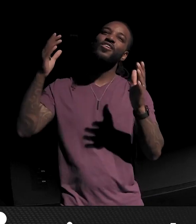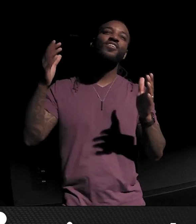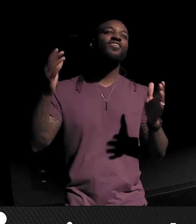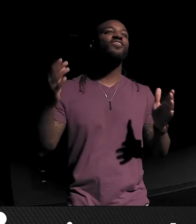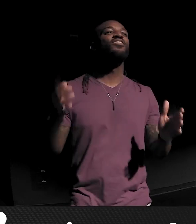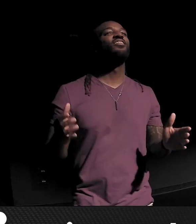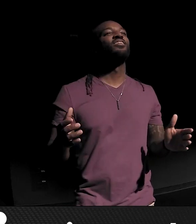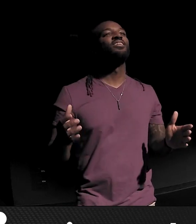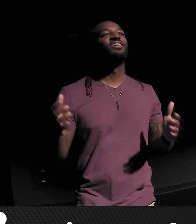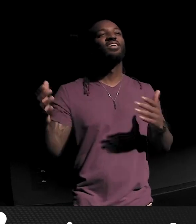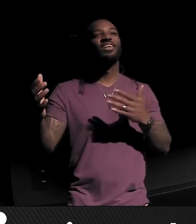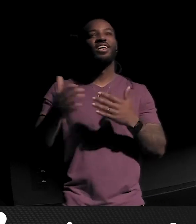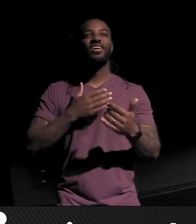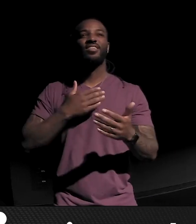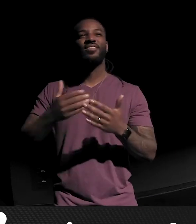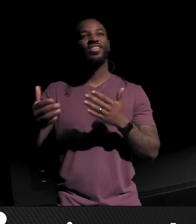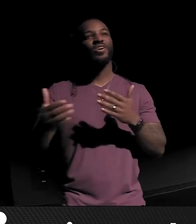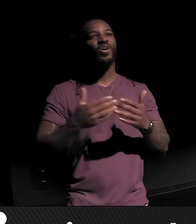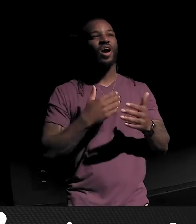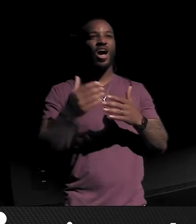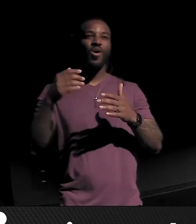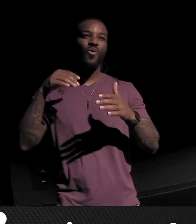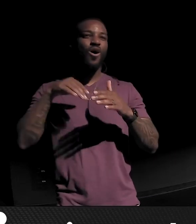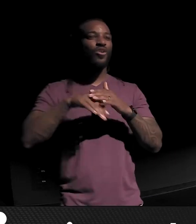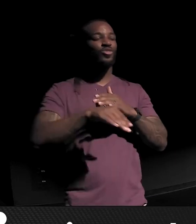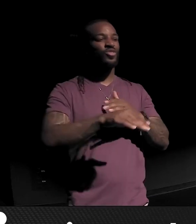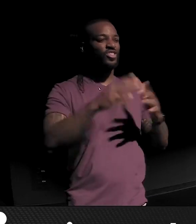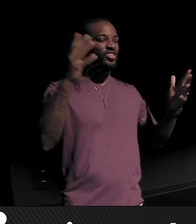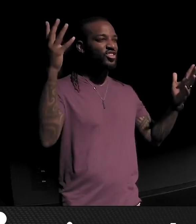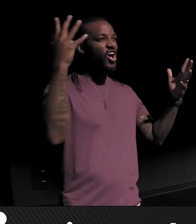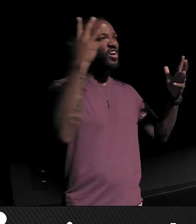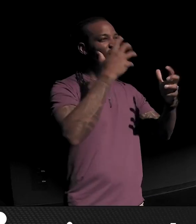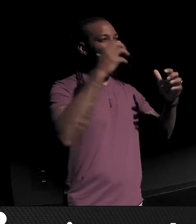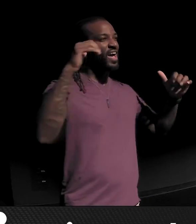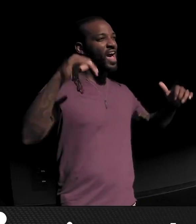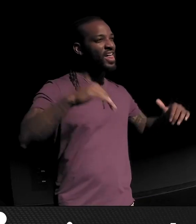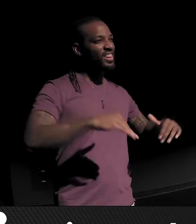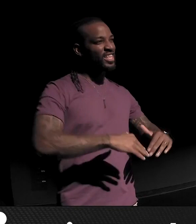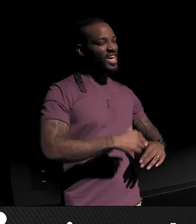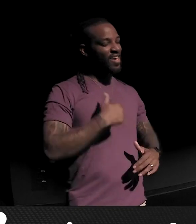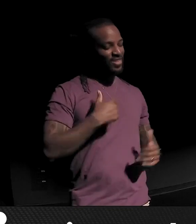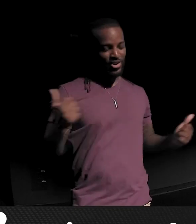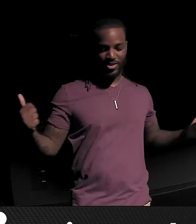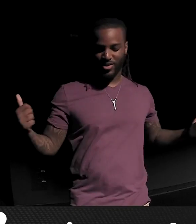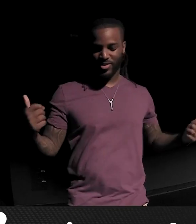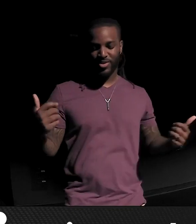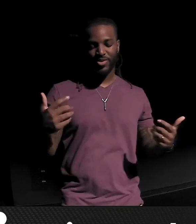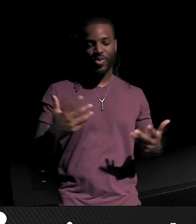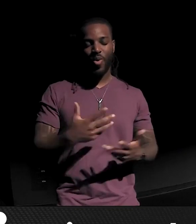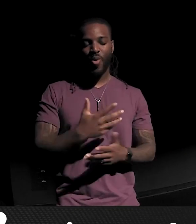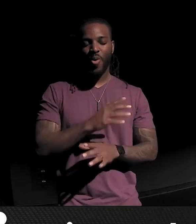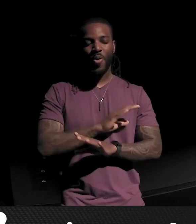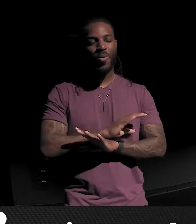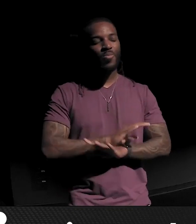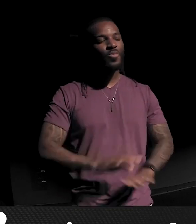shepherd. And even though I walk through the darkest valley, I fear no